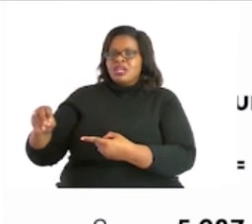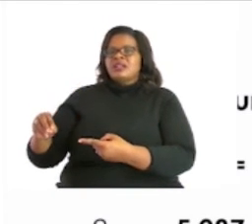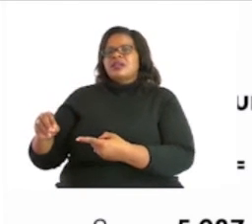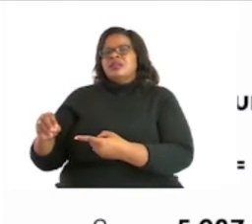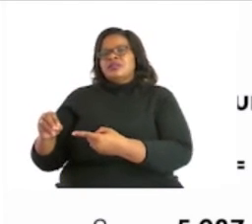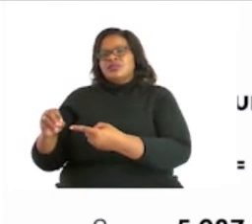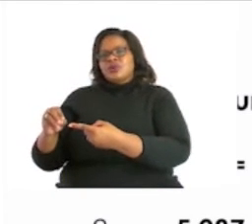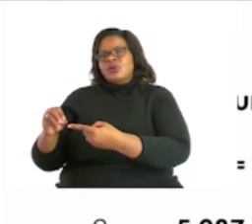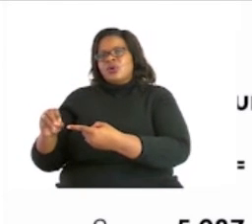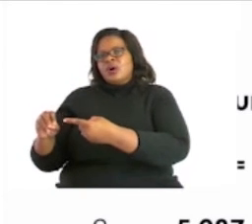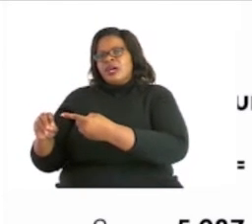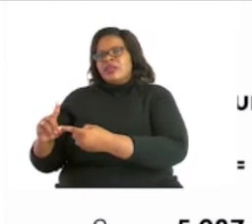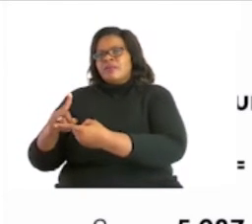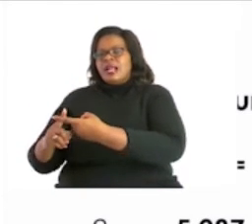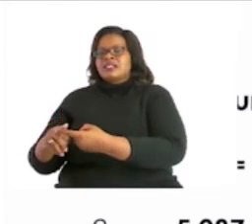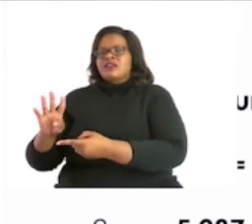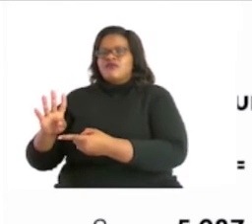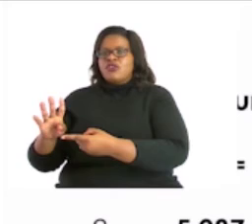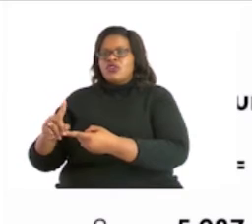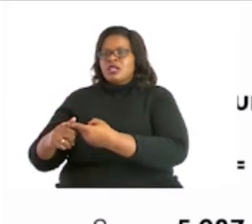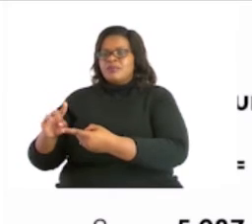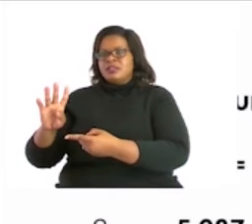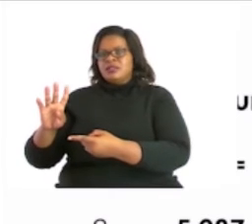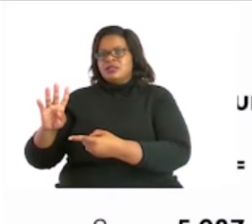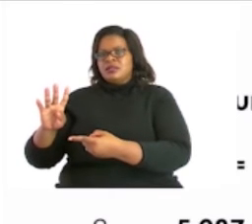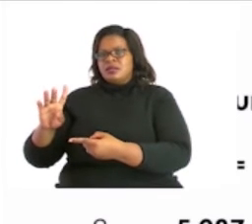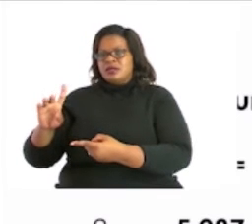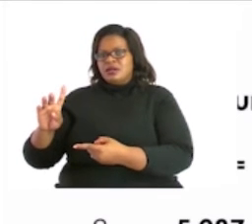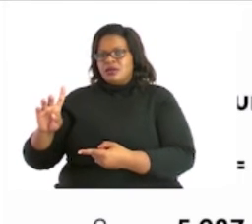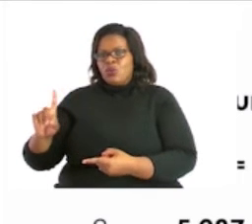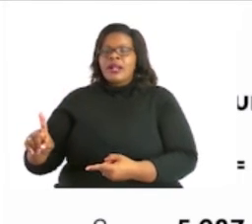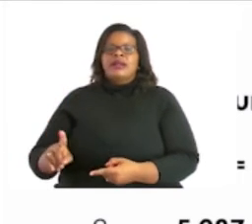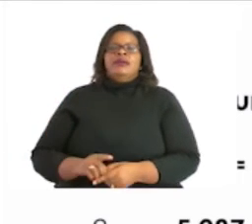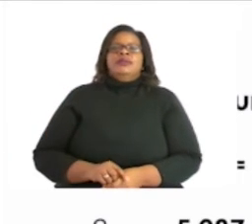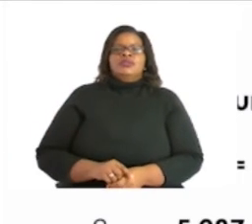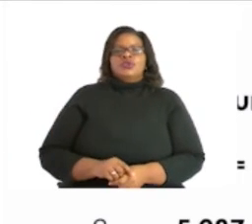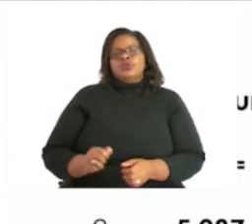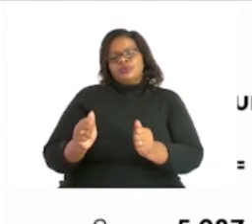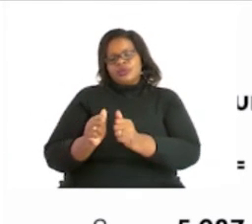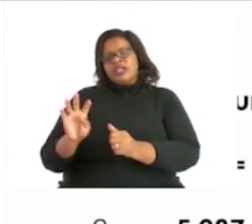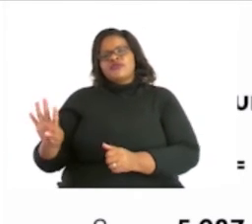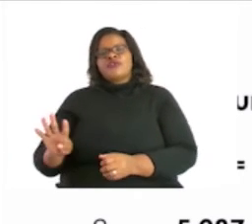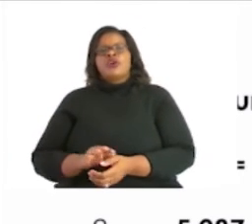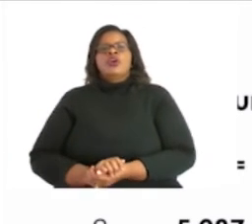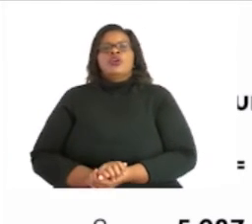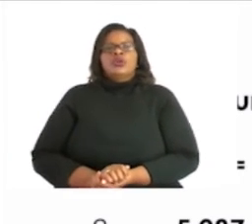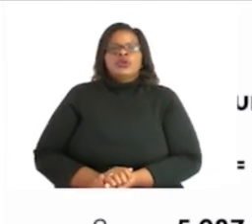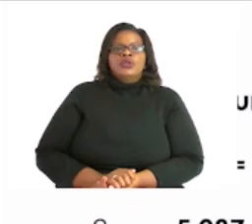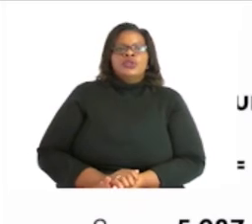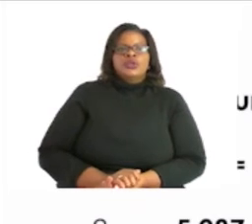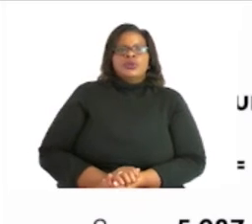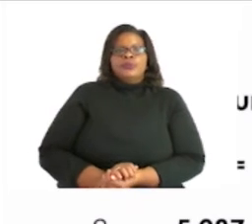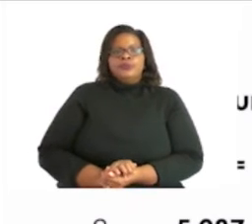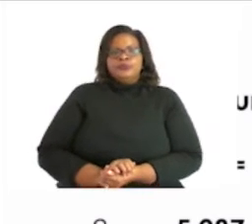to 4. So this is where they give us the number and they want us to write it in expanded